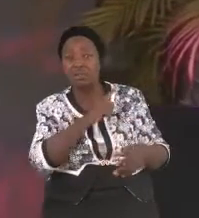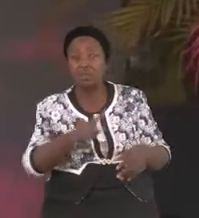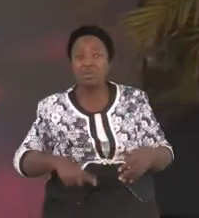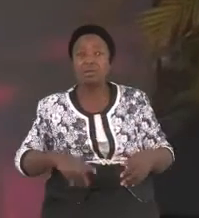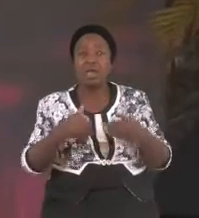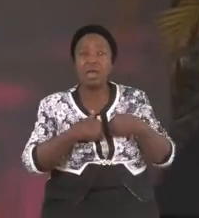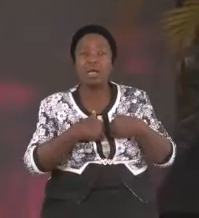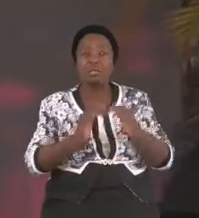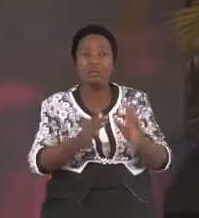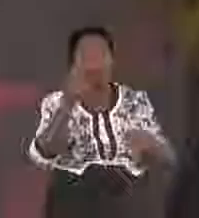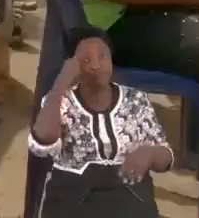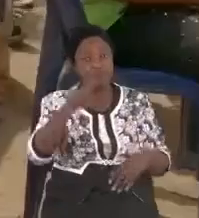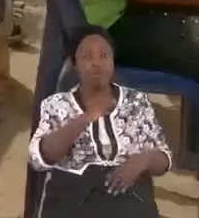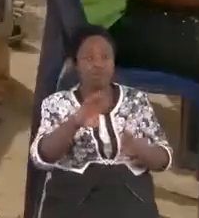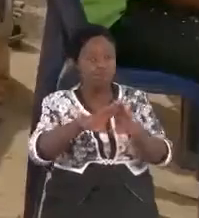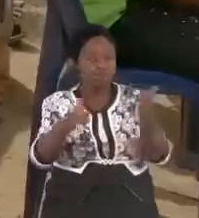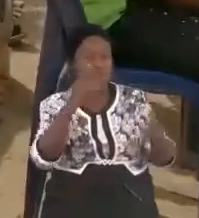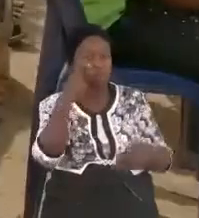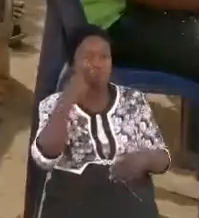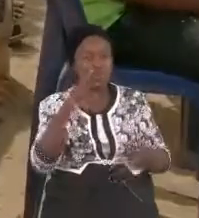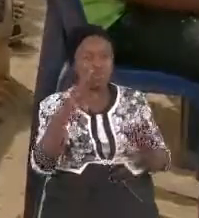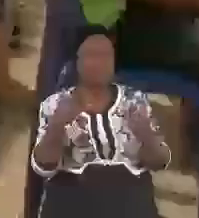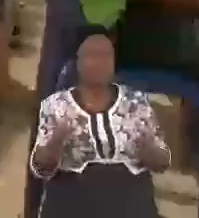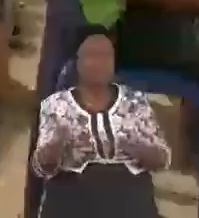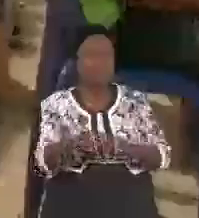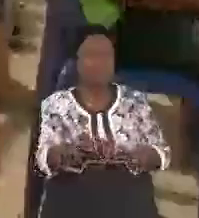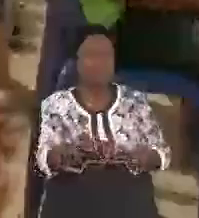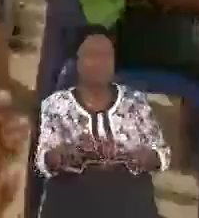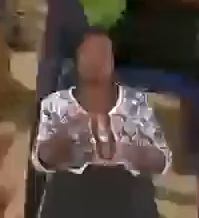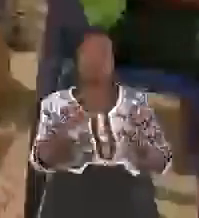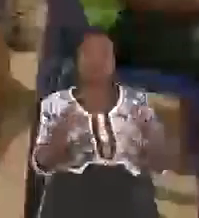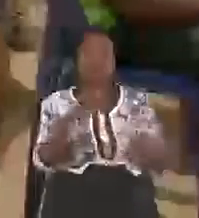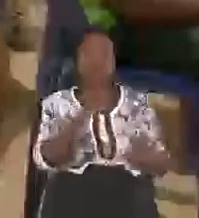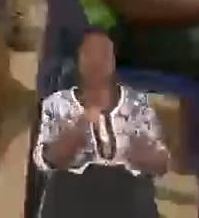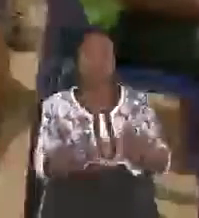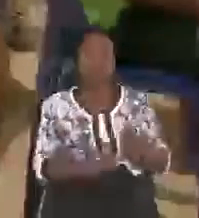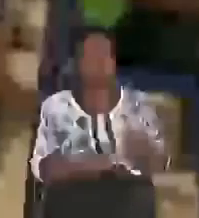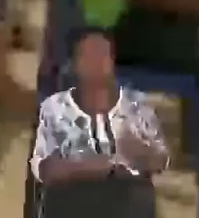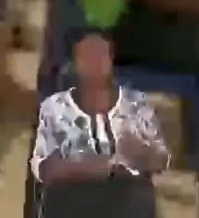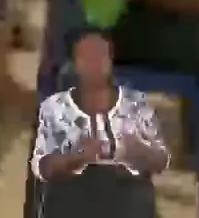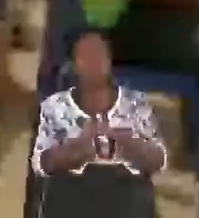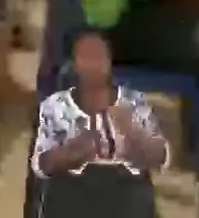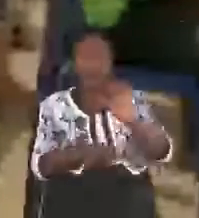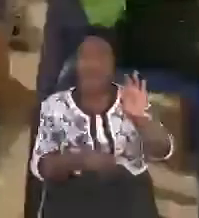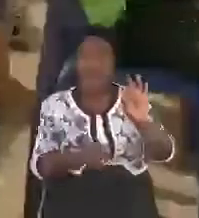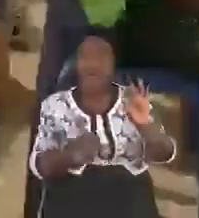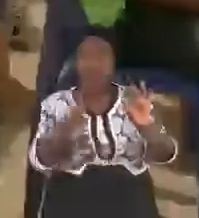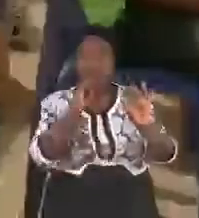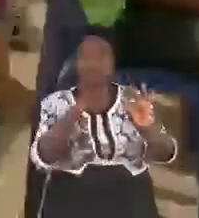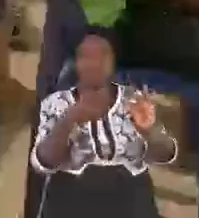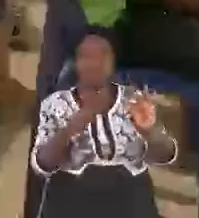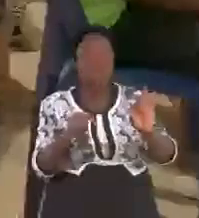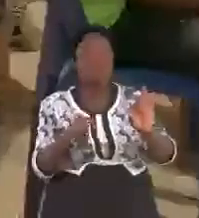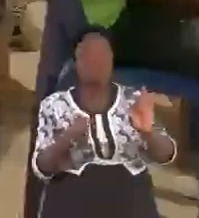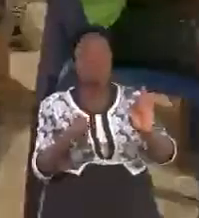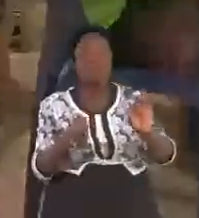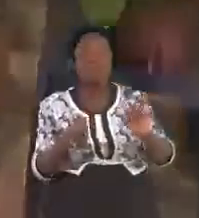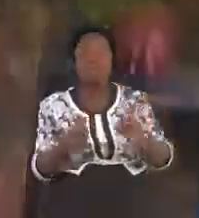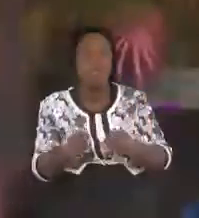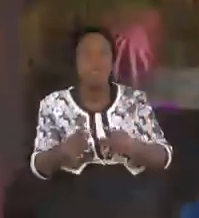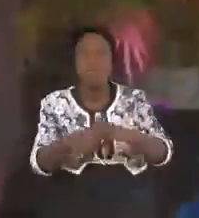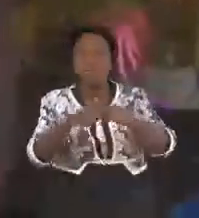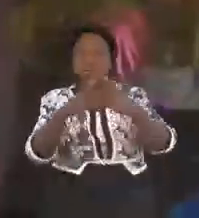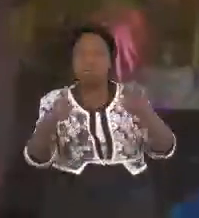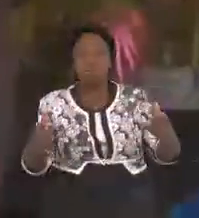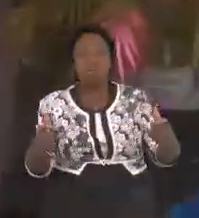open your eyes today number nine spiritual sight supernatural side is the miracle of